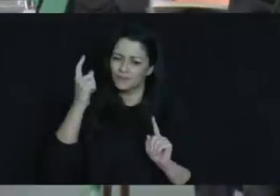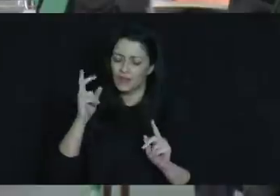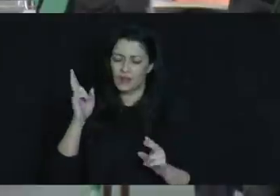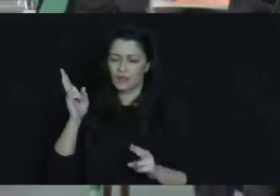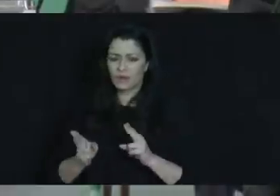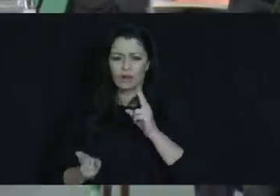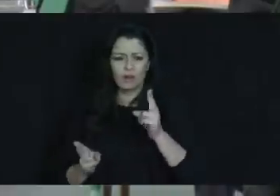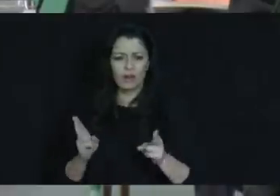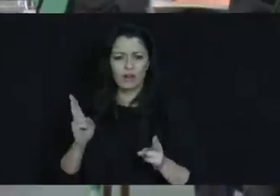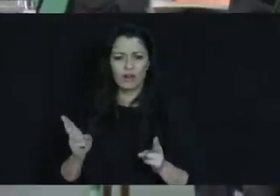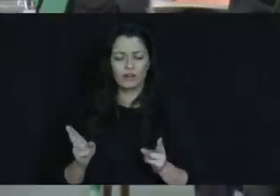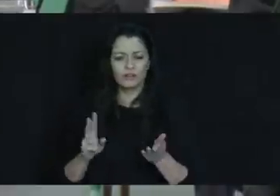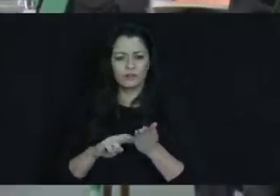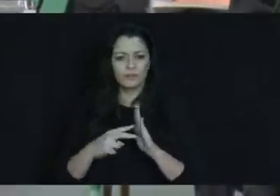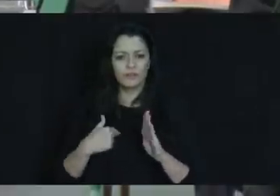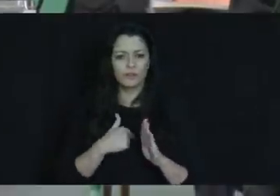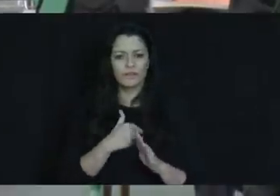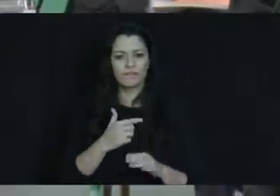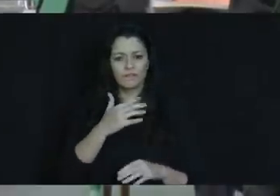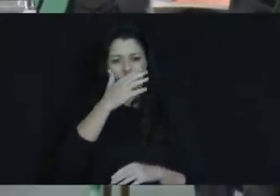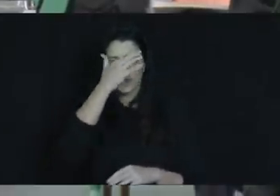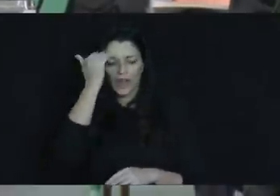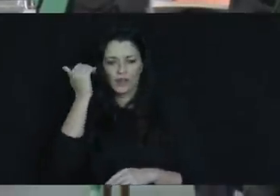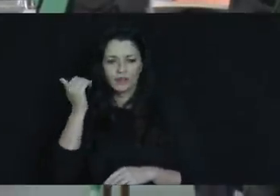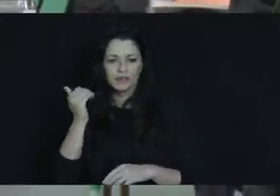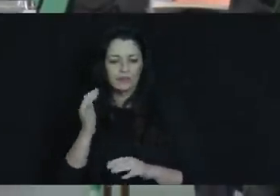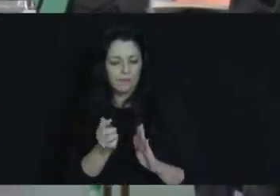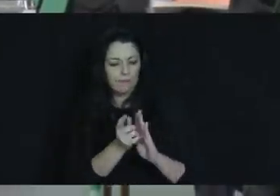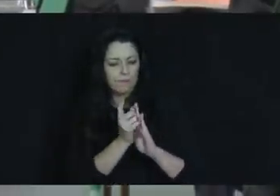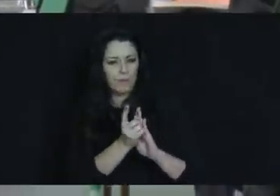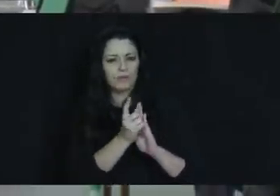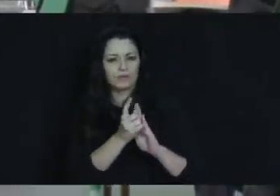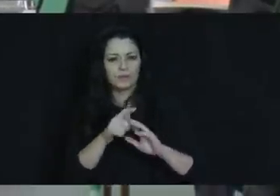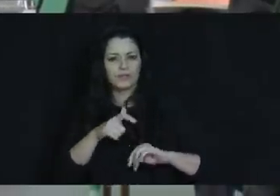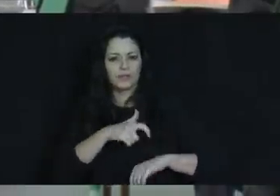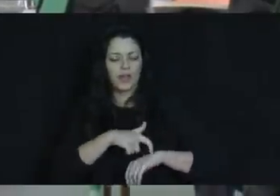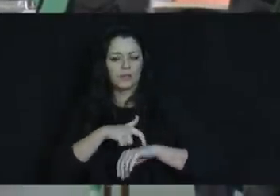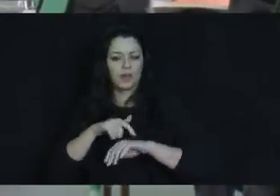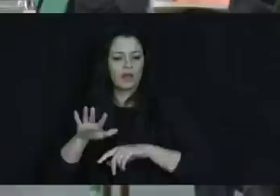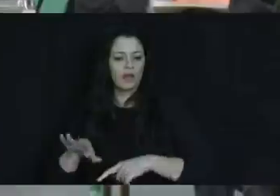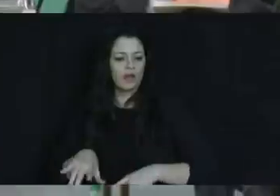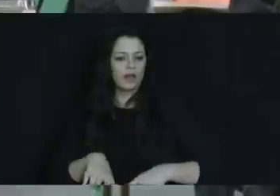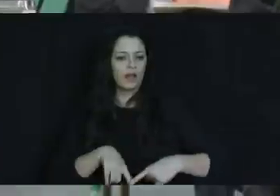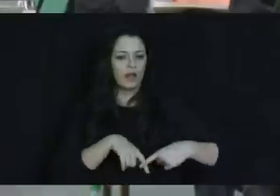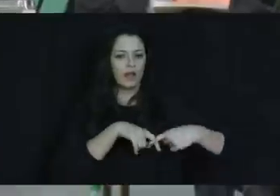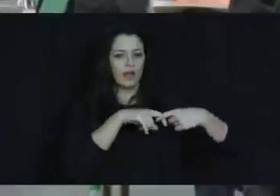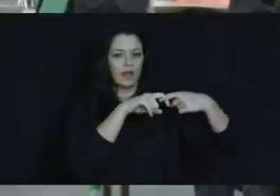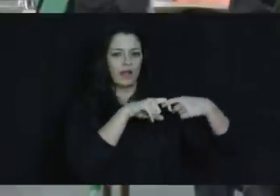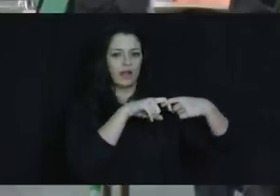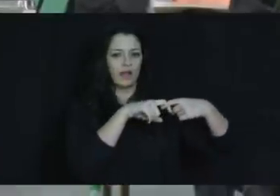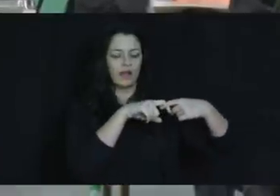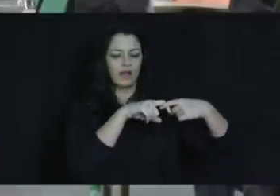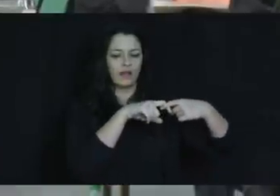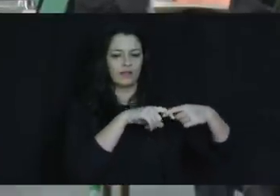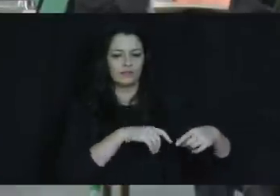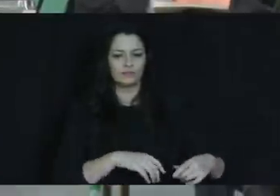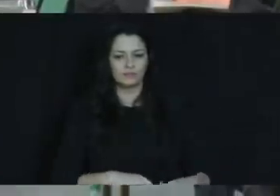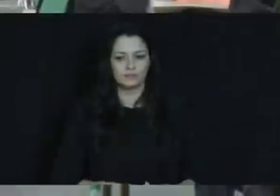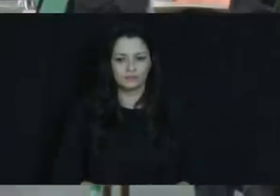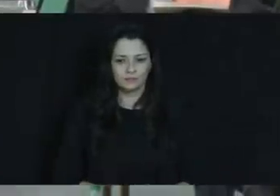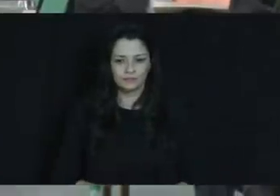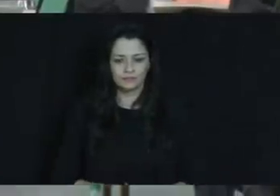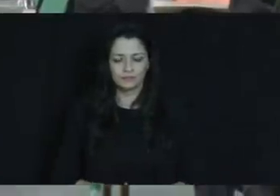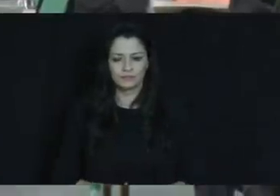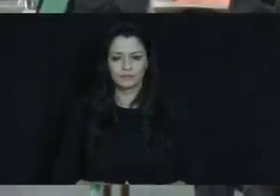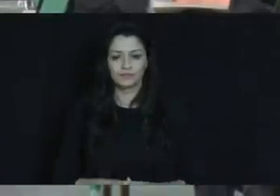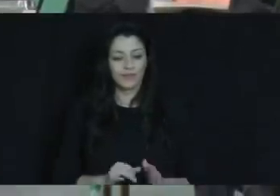moments where time seemed to slow, and just for a minute, it almost seemed to stop.